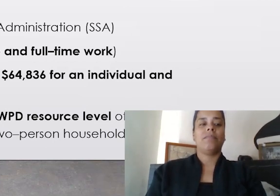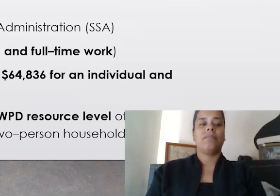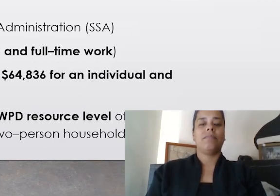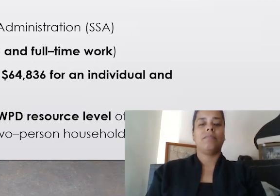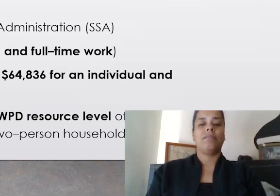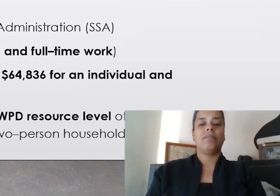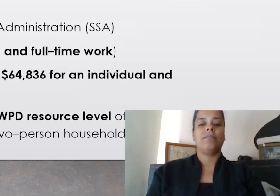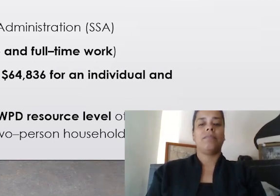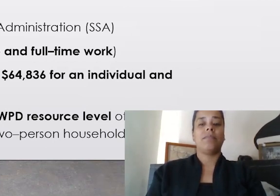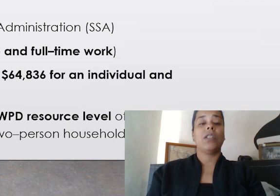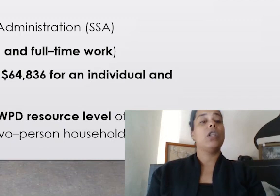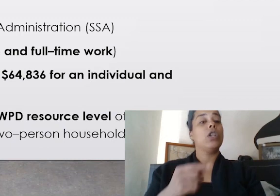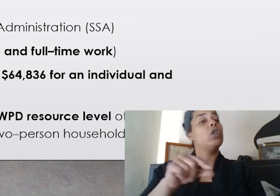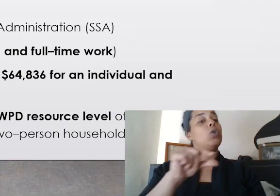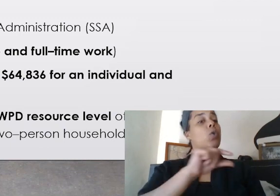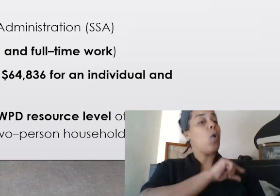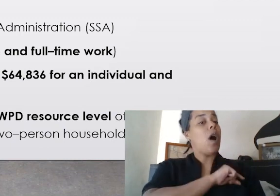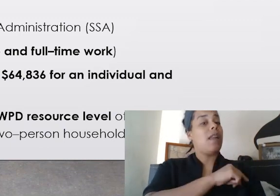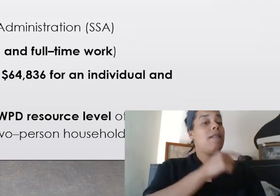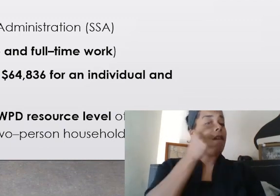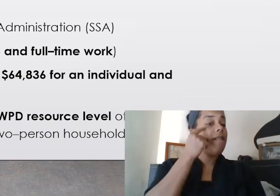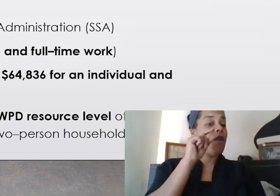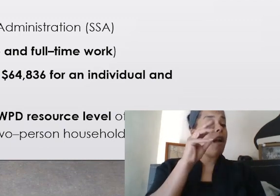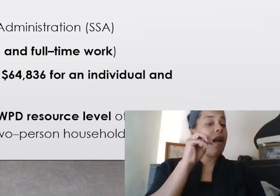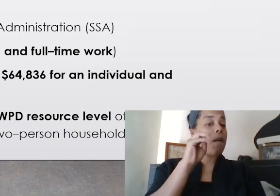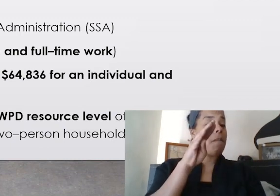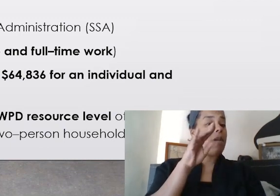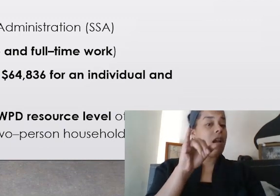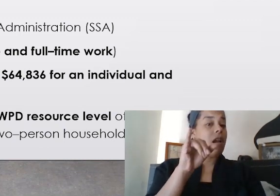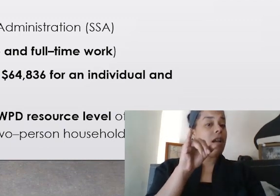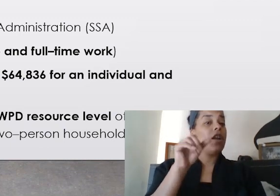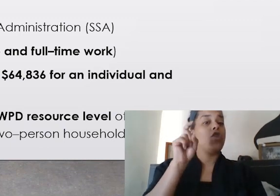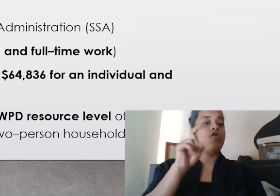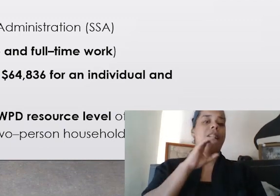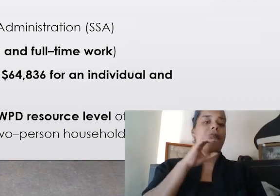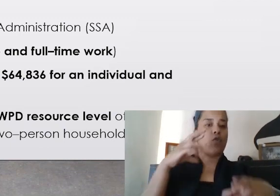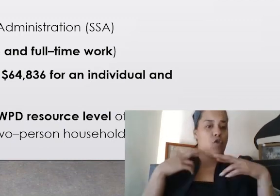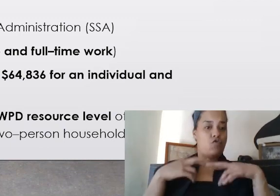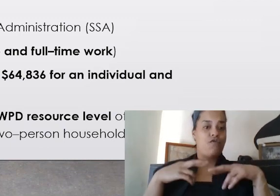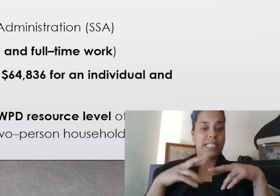To qualify for the MBI program, you must be a resident of New York State.